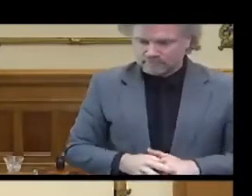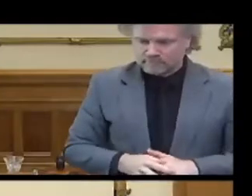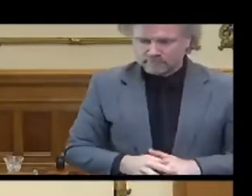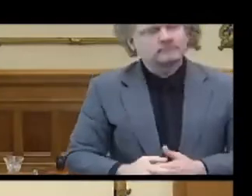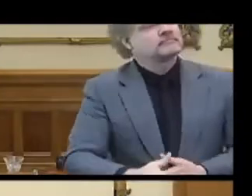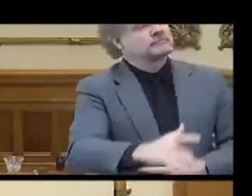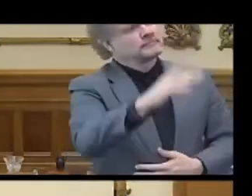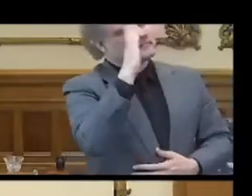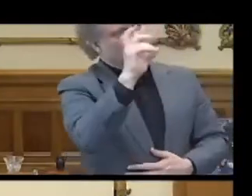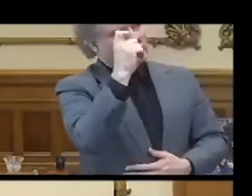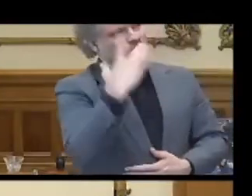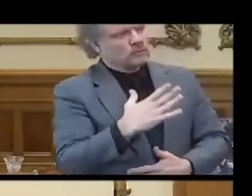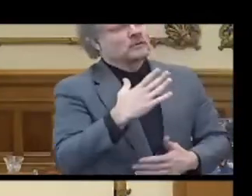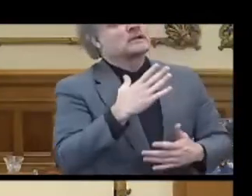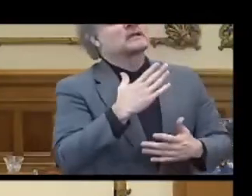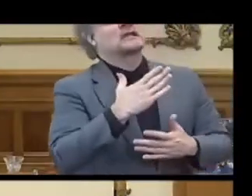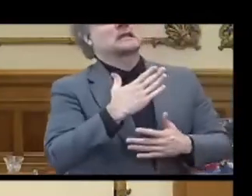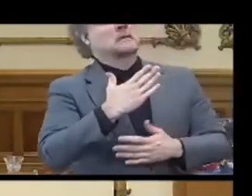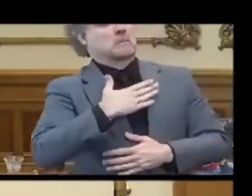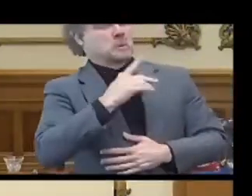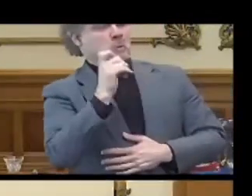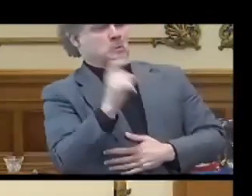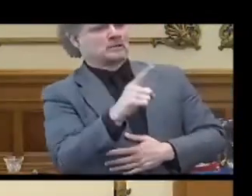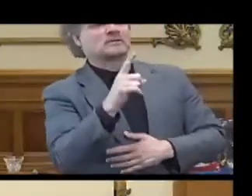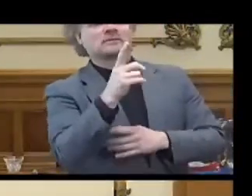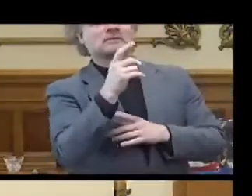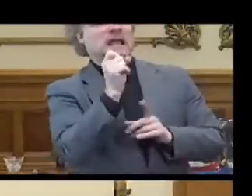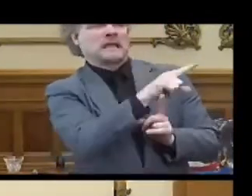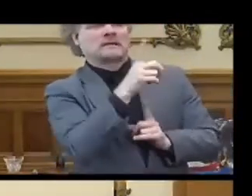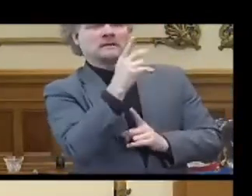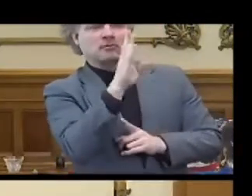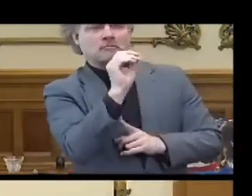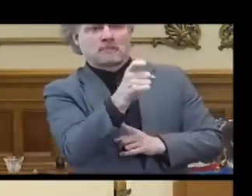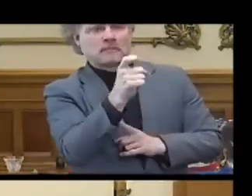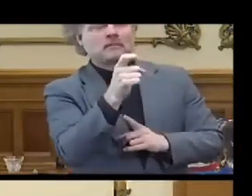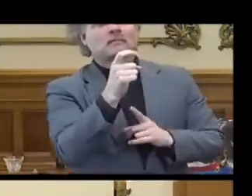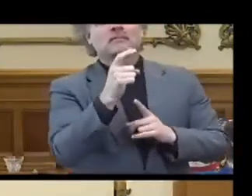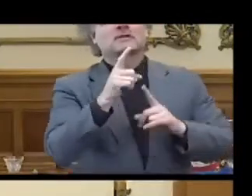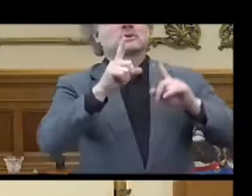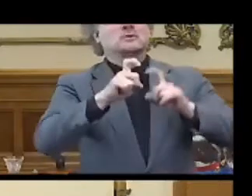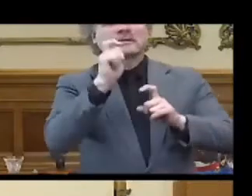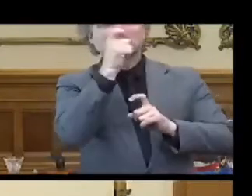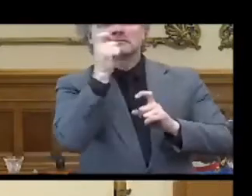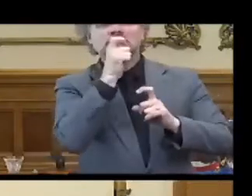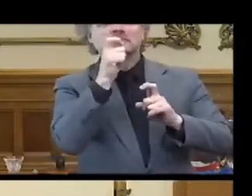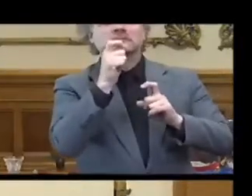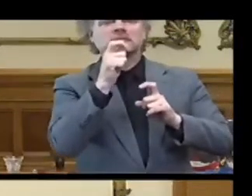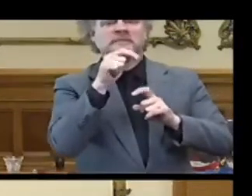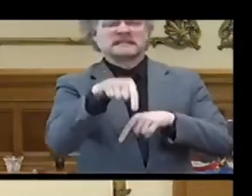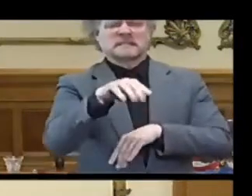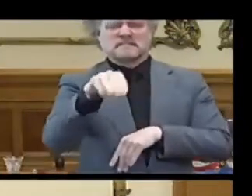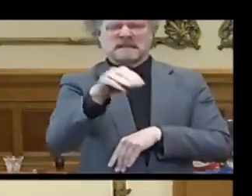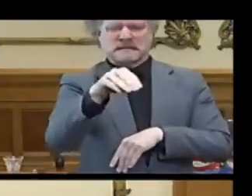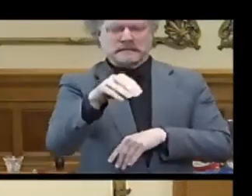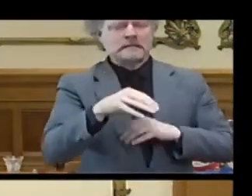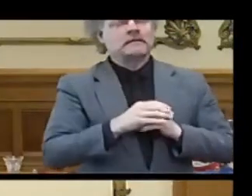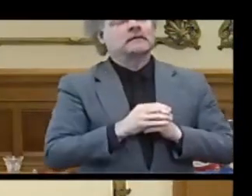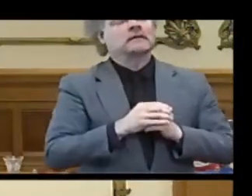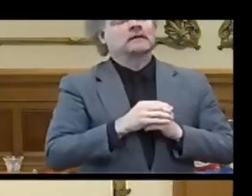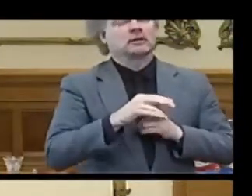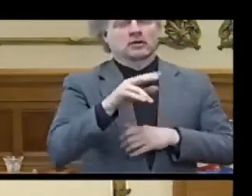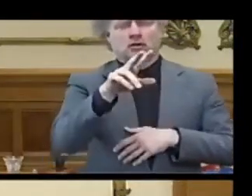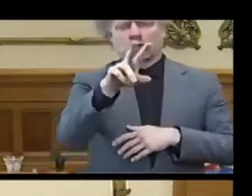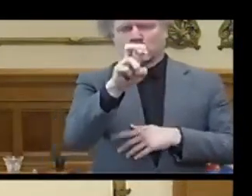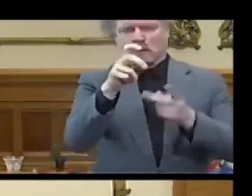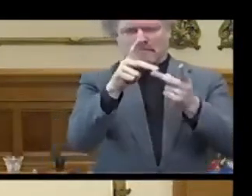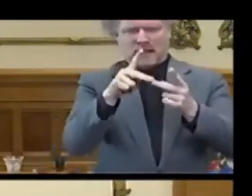Afternoon, Governor. I think my question is for Dr. Box. As far as the testing expansion on Monday, there's 200